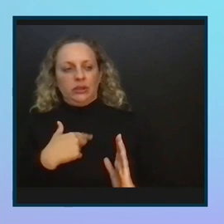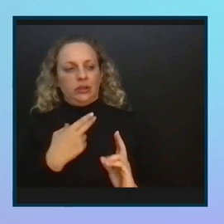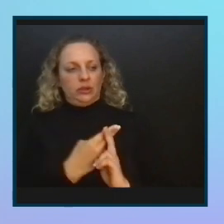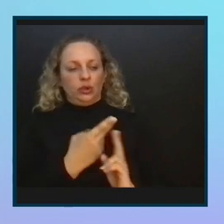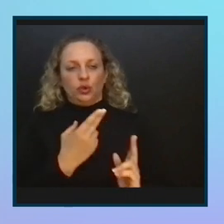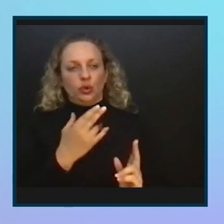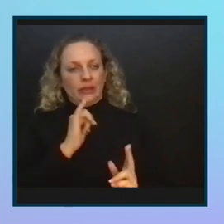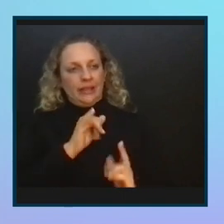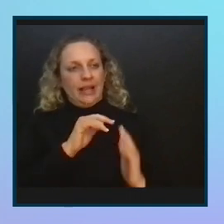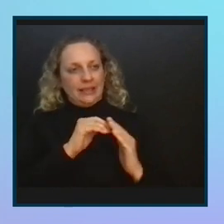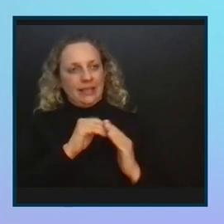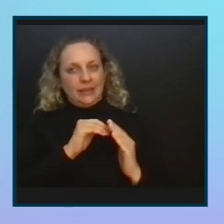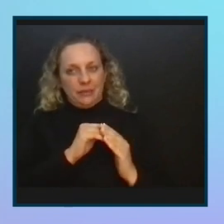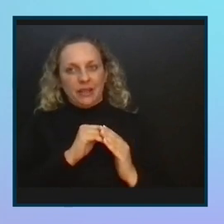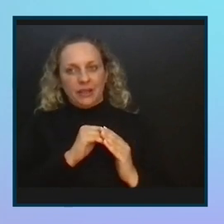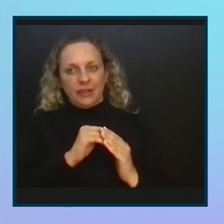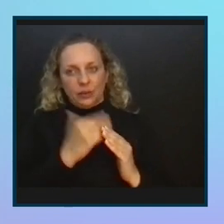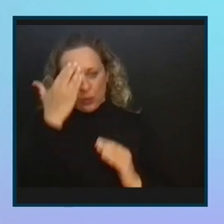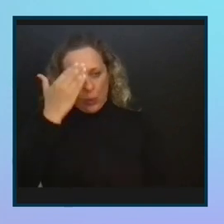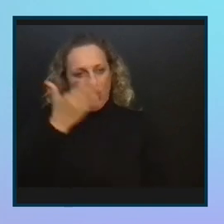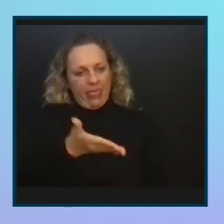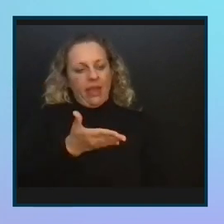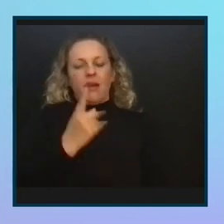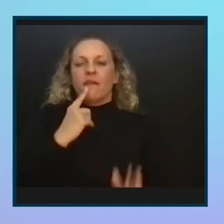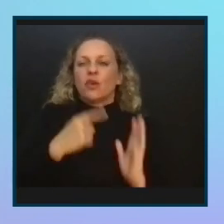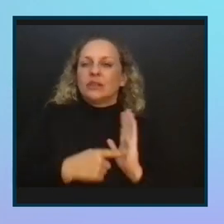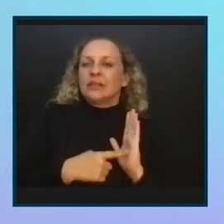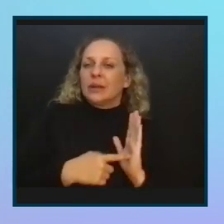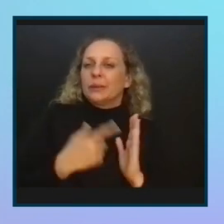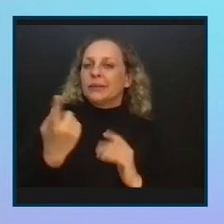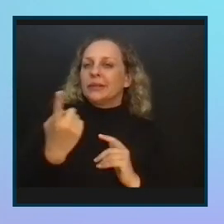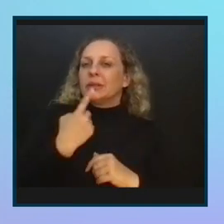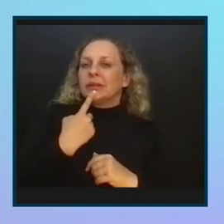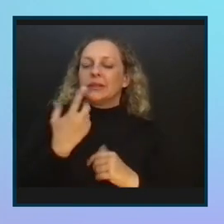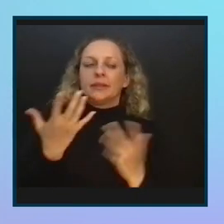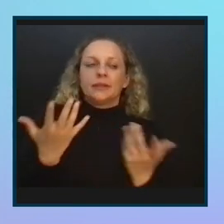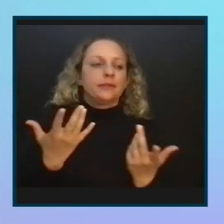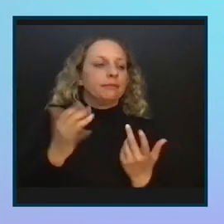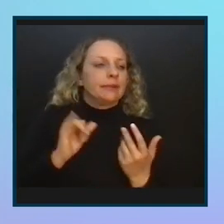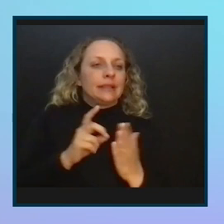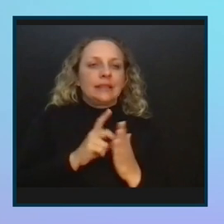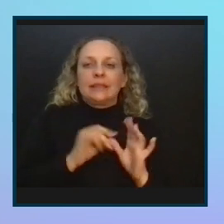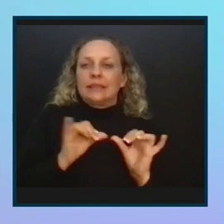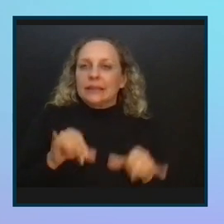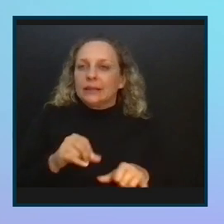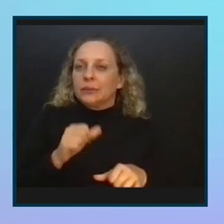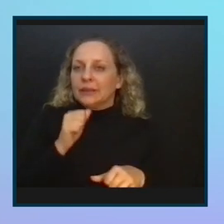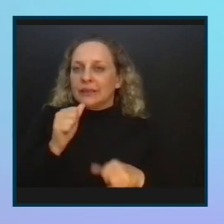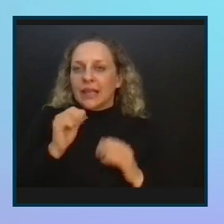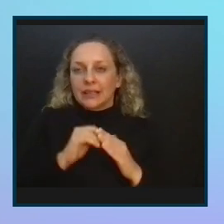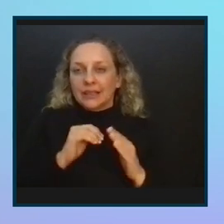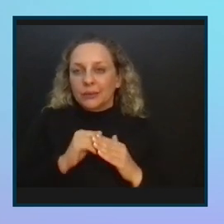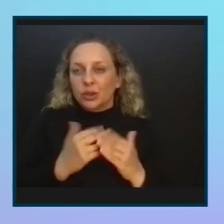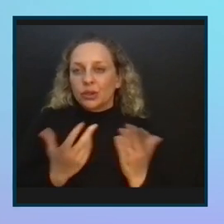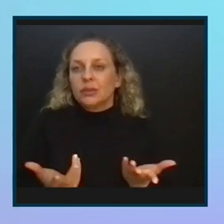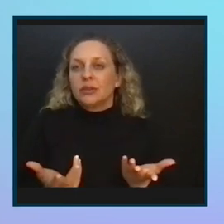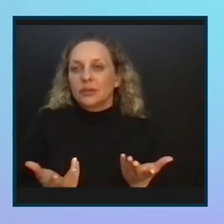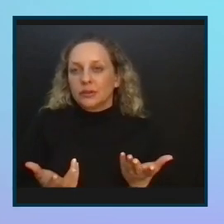the accessibility features you provide? For example, if someone says the design system is not accessible?